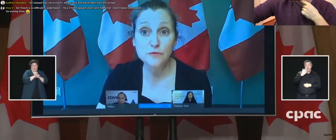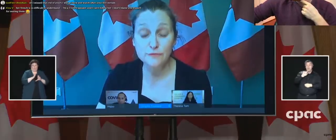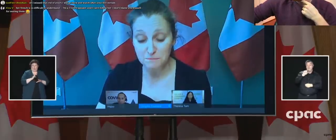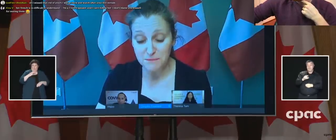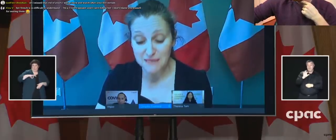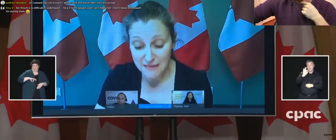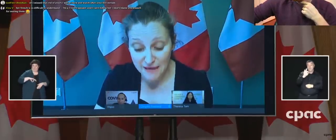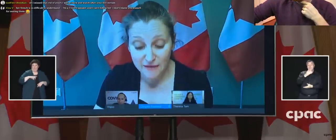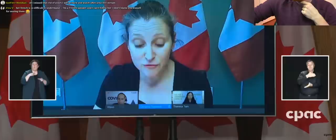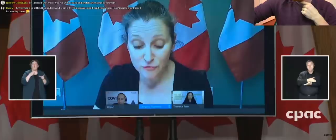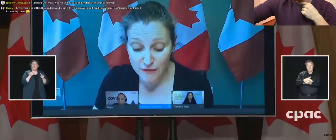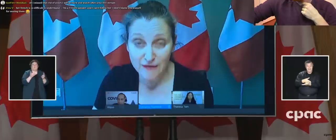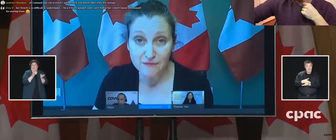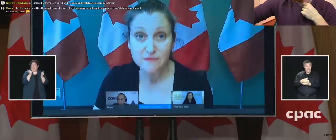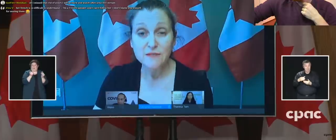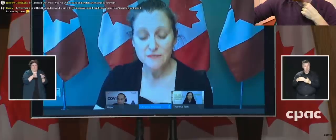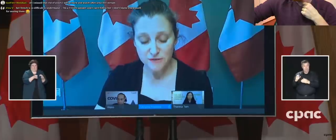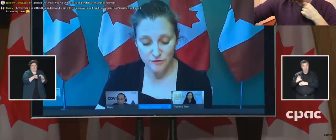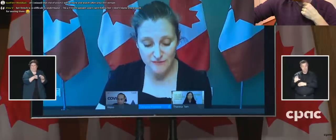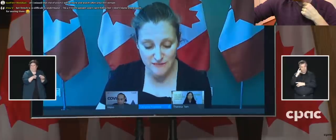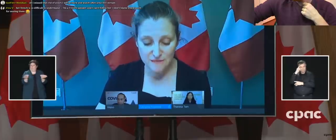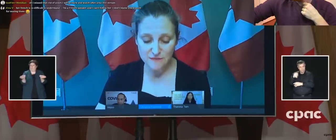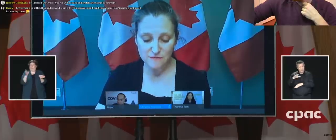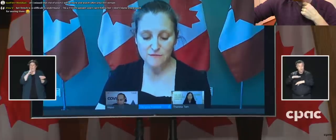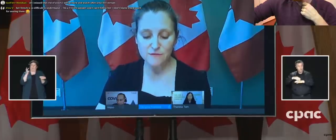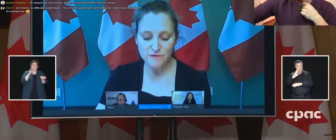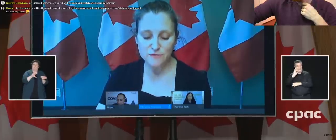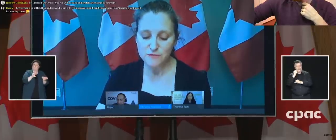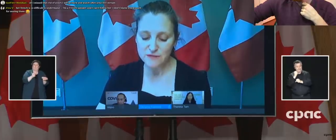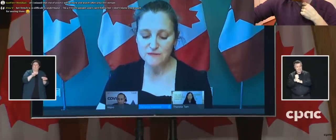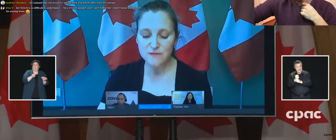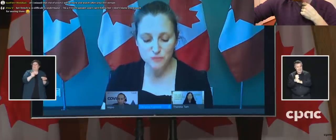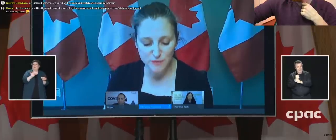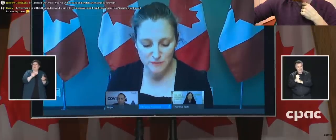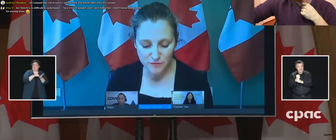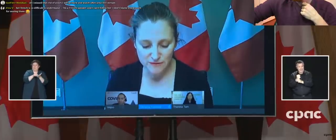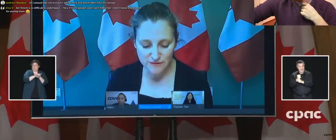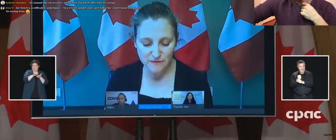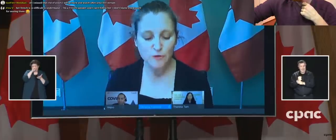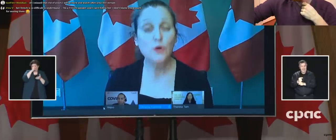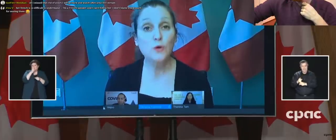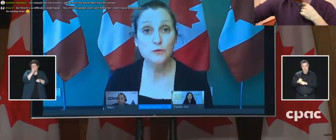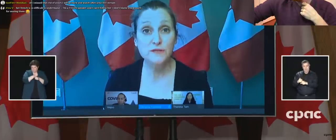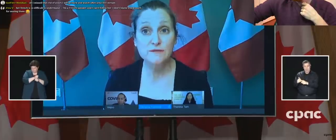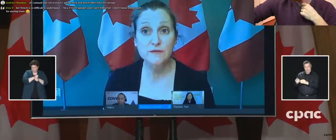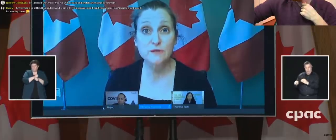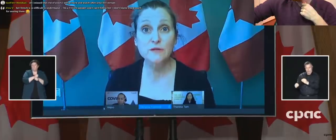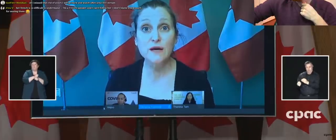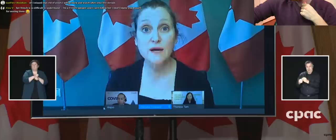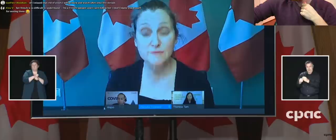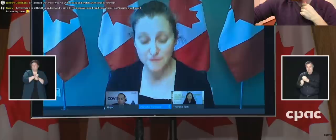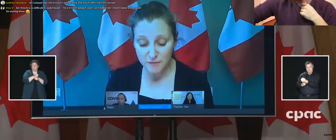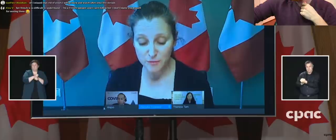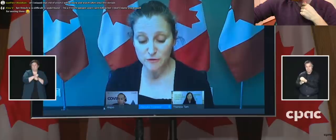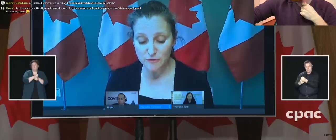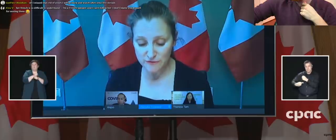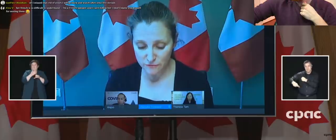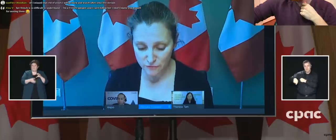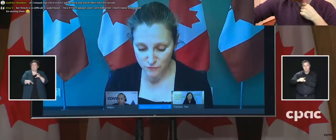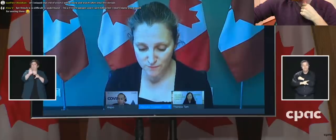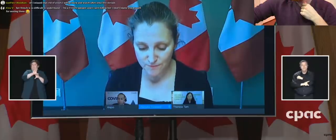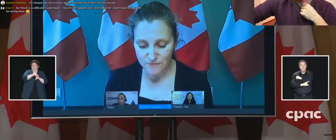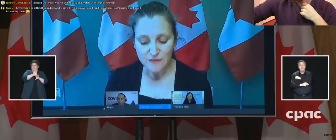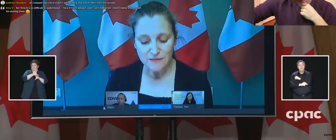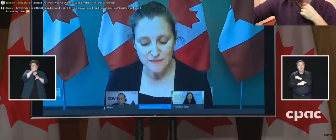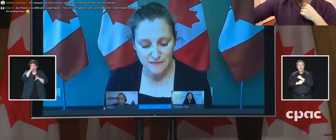8,9 milliards de dollars sur 6 ans en soutien supplémentaire aux travailleurs à faible